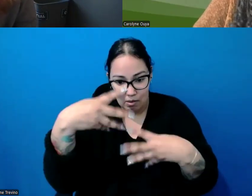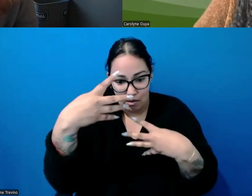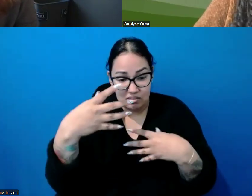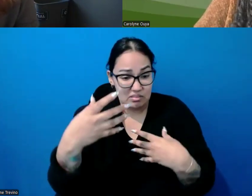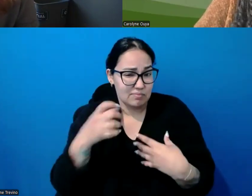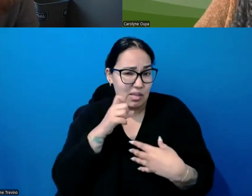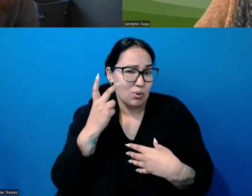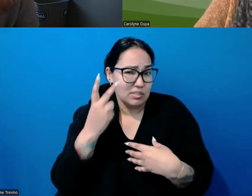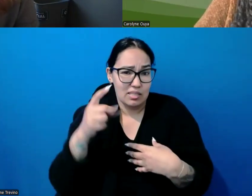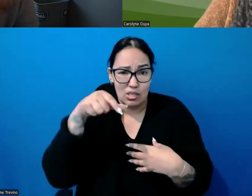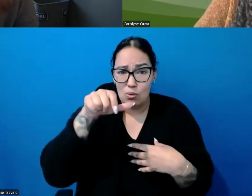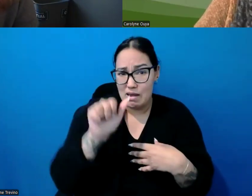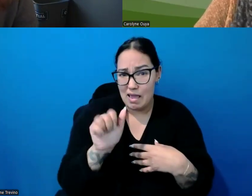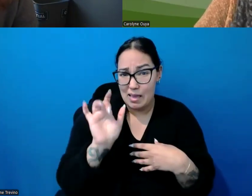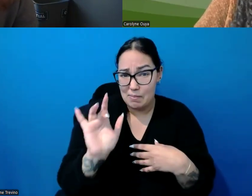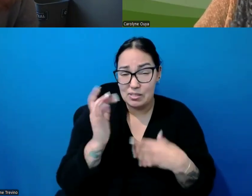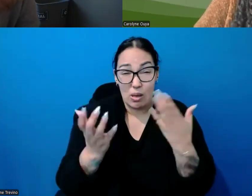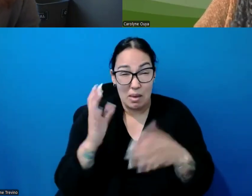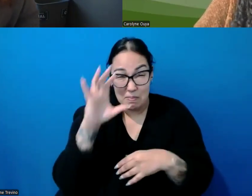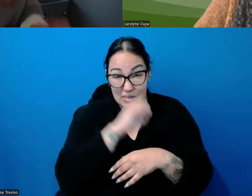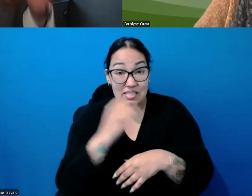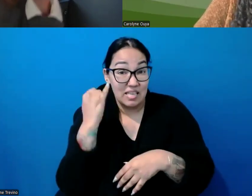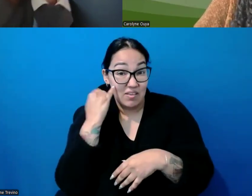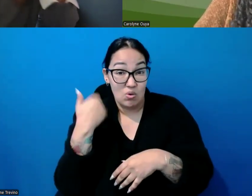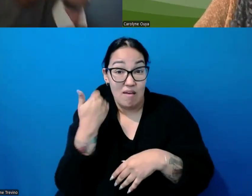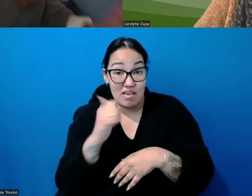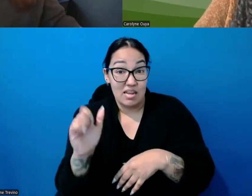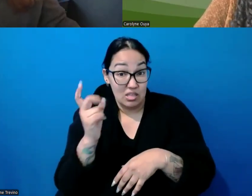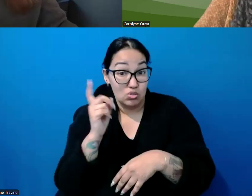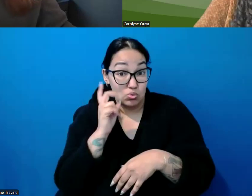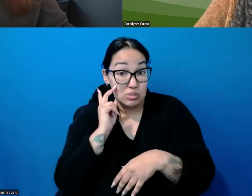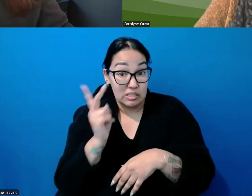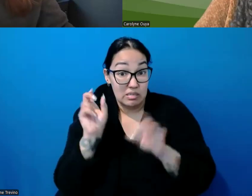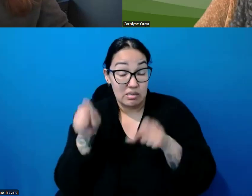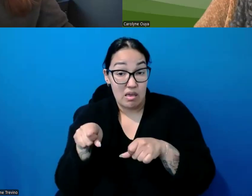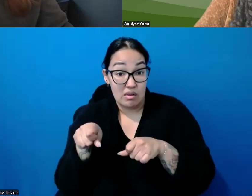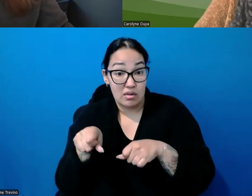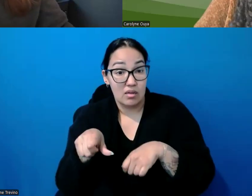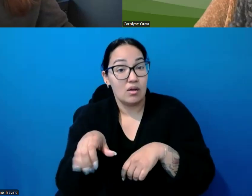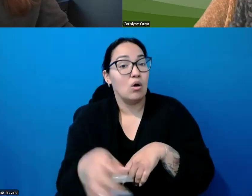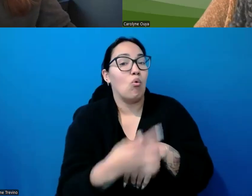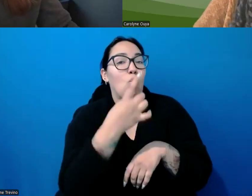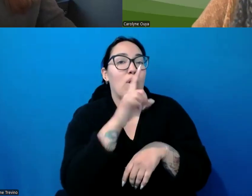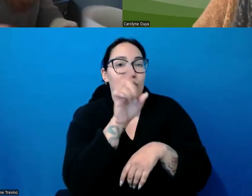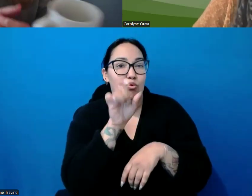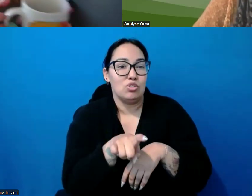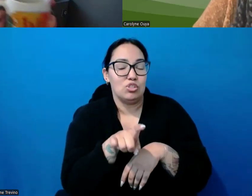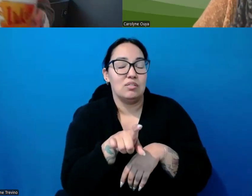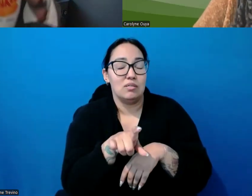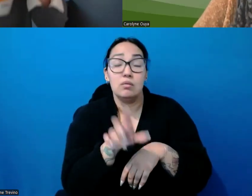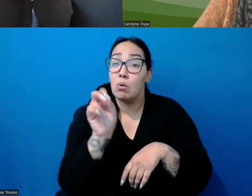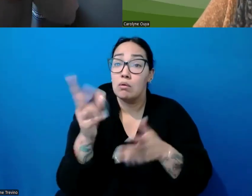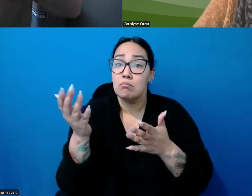see the Q&A hub, so I might miss if you have any that you're seeing that we can. There is one question, Caroline. This is Mhm.